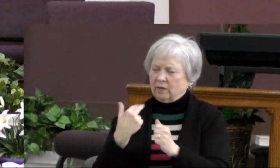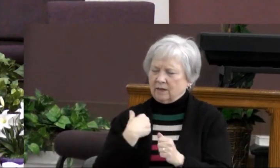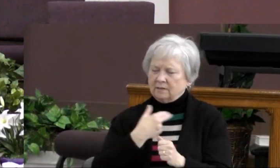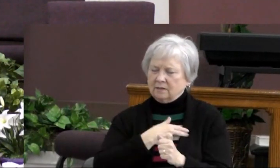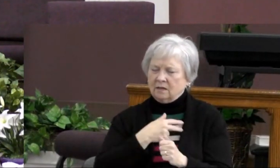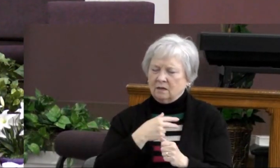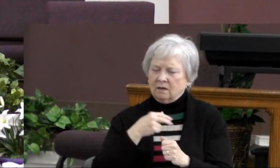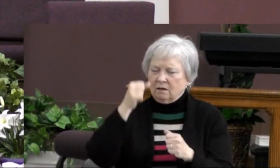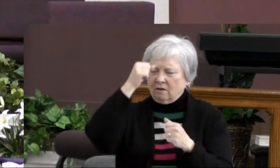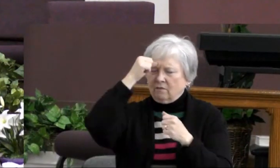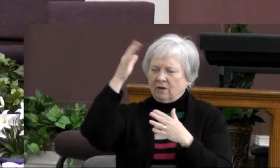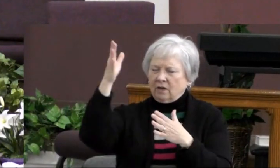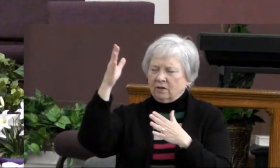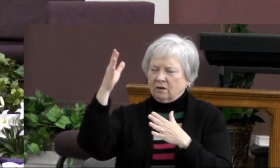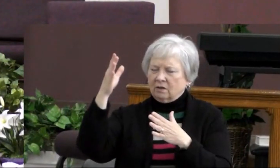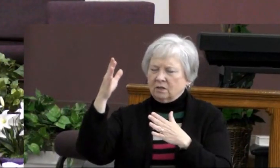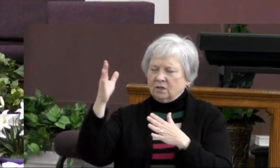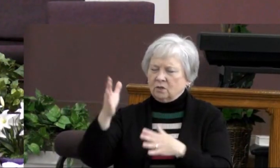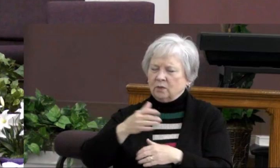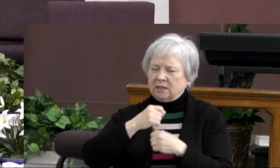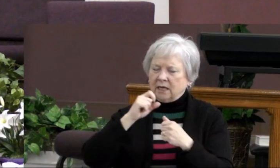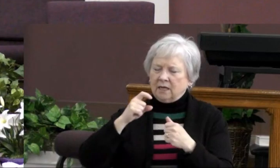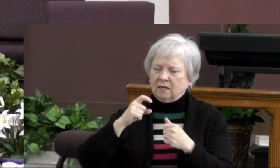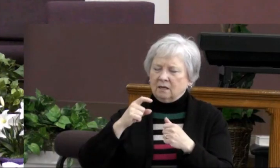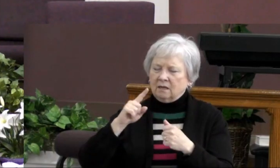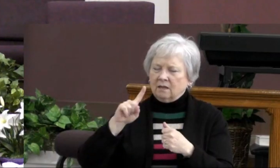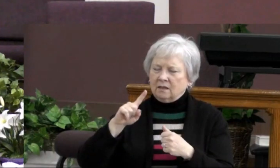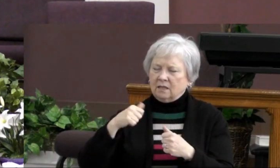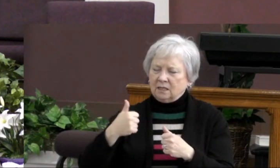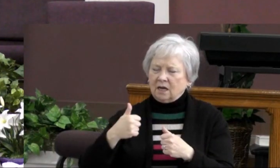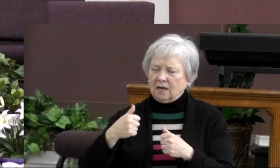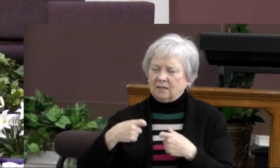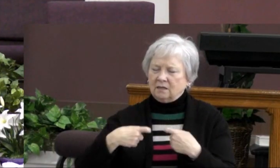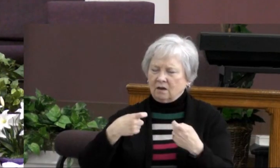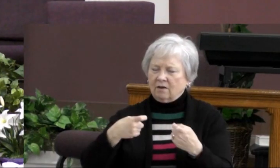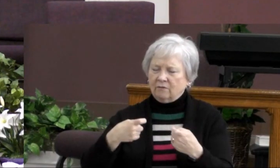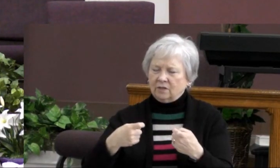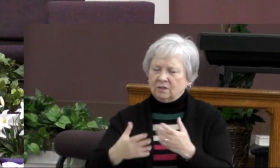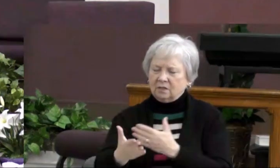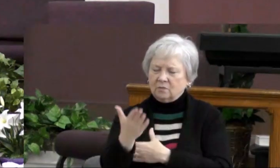pray, Father, as we take up our offering, tithes and offerings this morning, Father, it would be